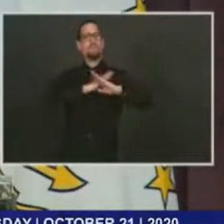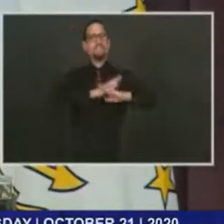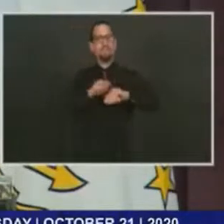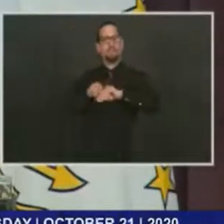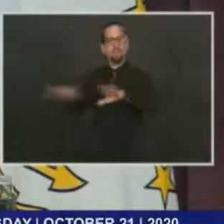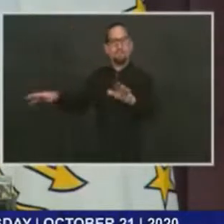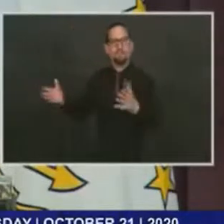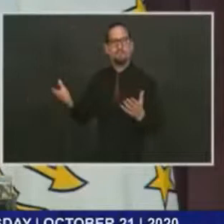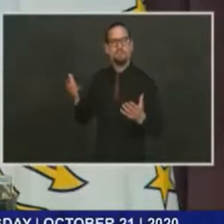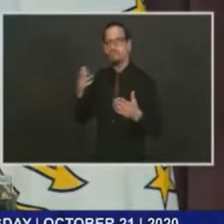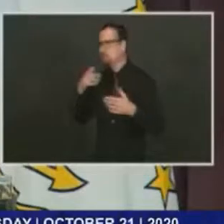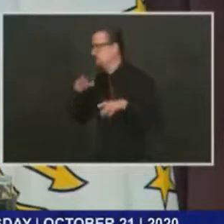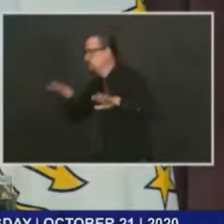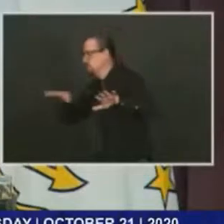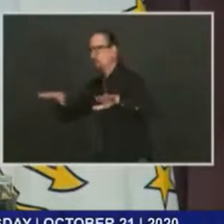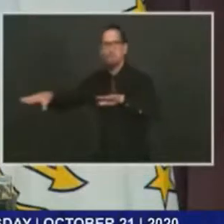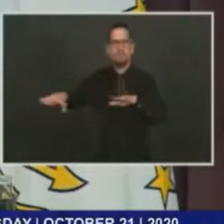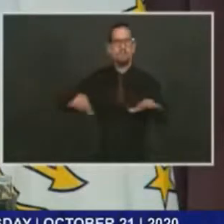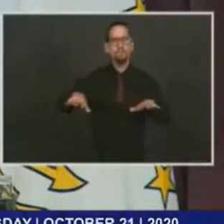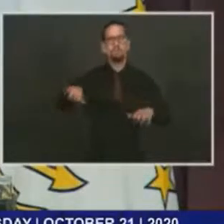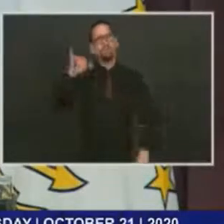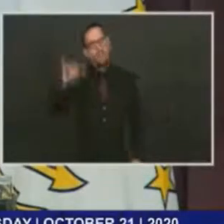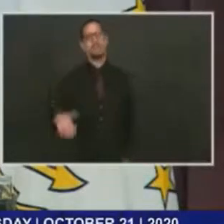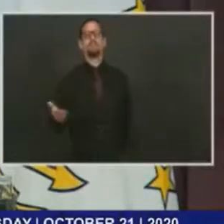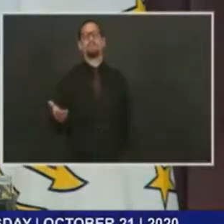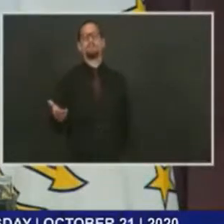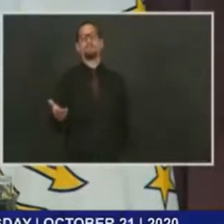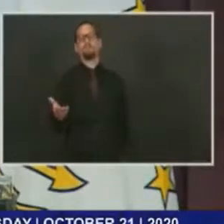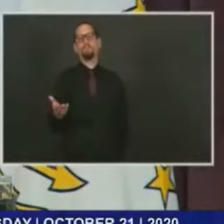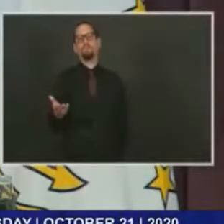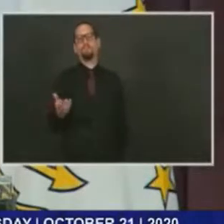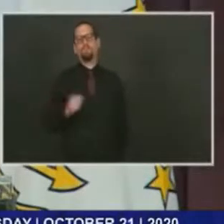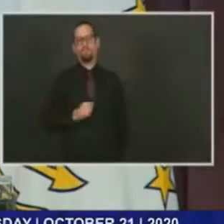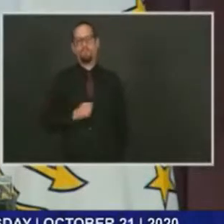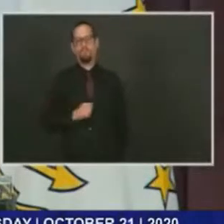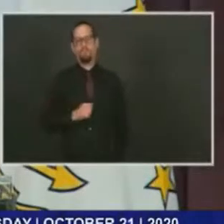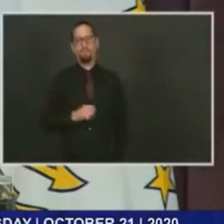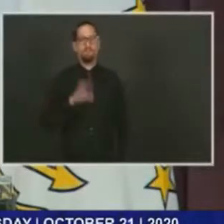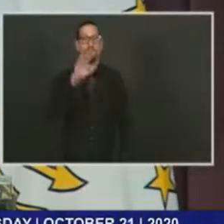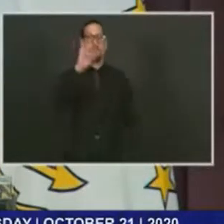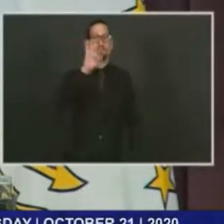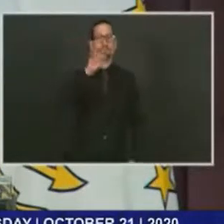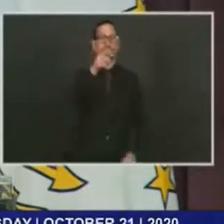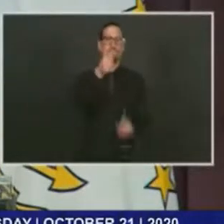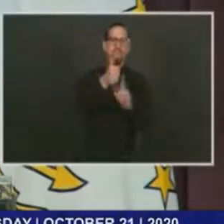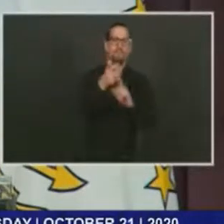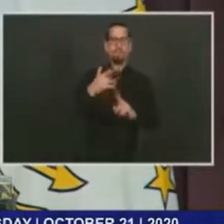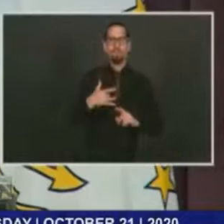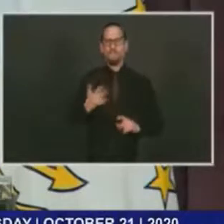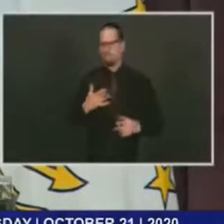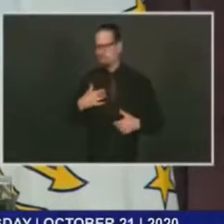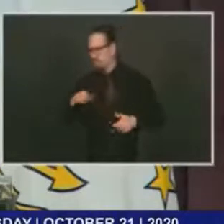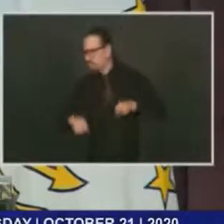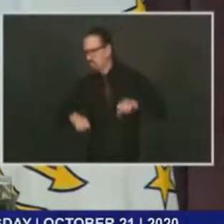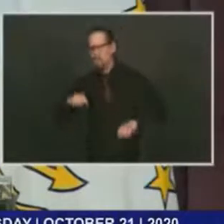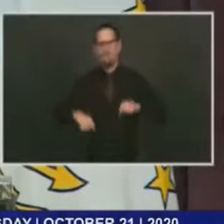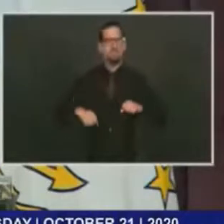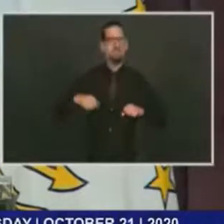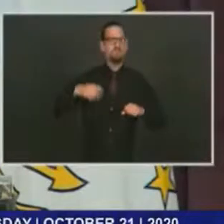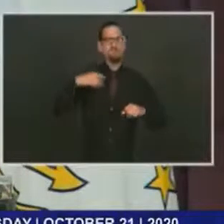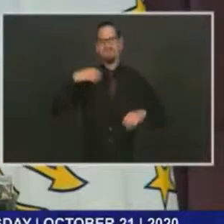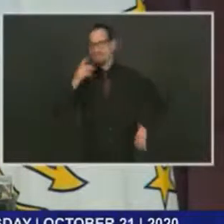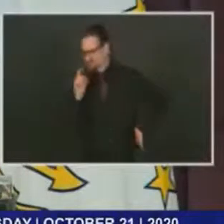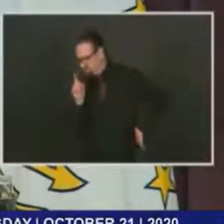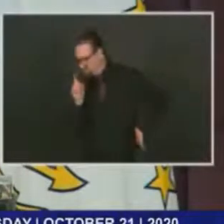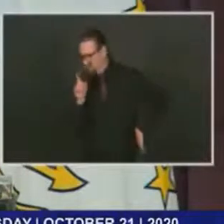thank you. And if you're on the fence about it, I'm asking you please to go ahead and get tested, even